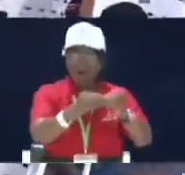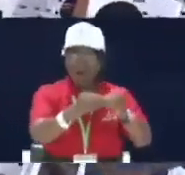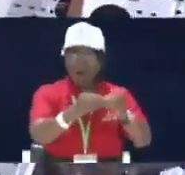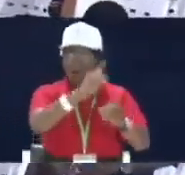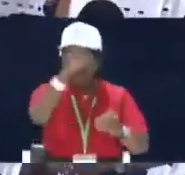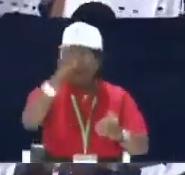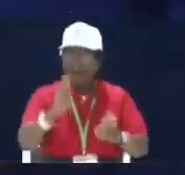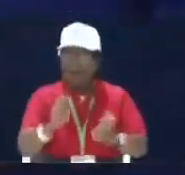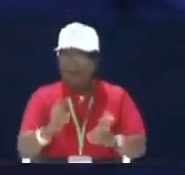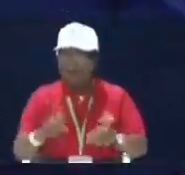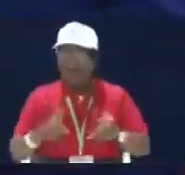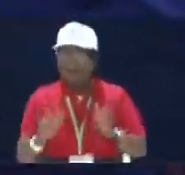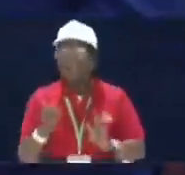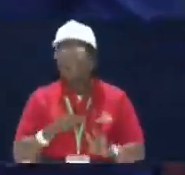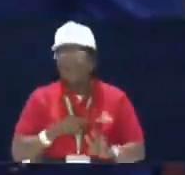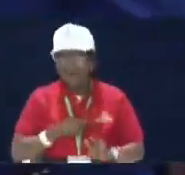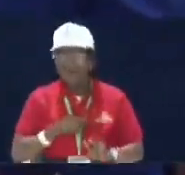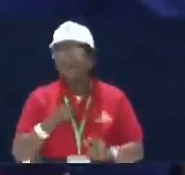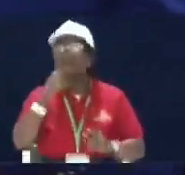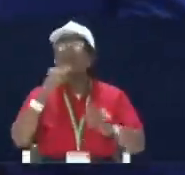Let's praise him.